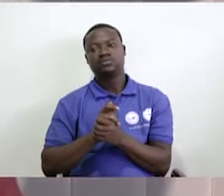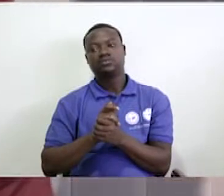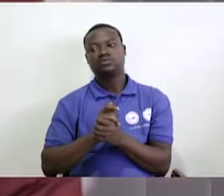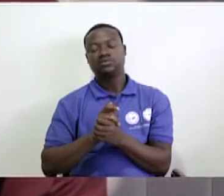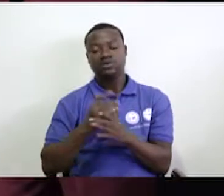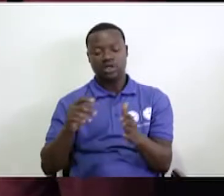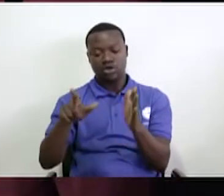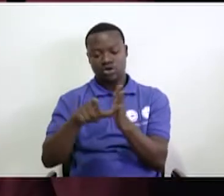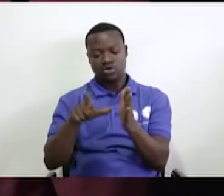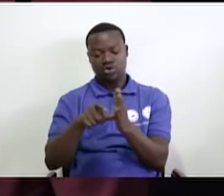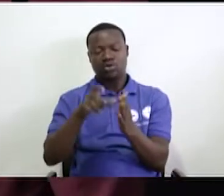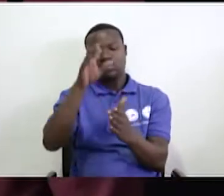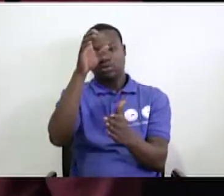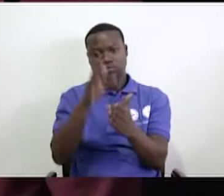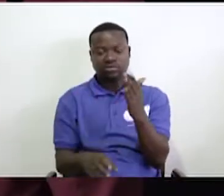Now, Luke chapter